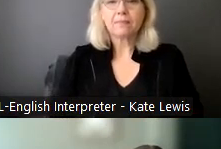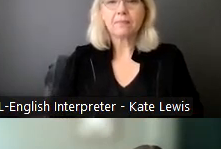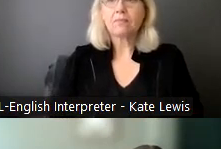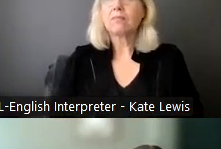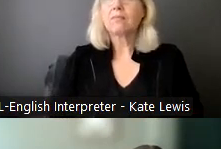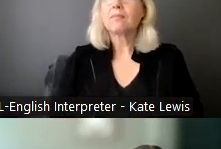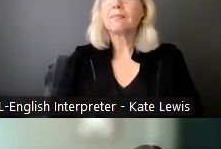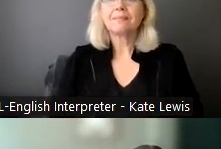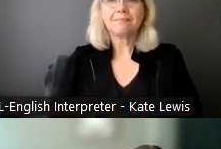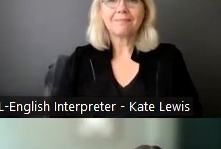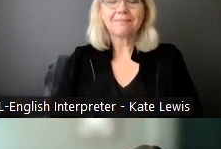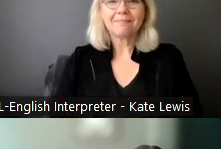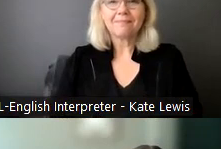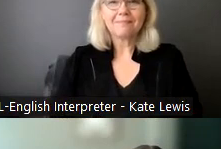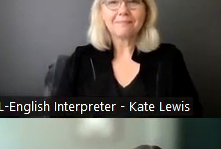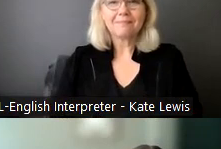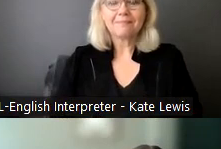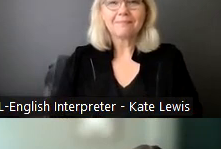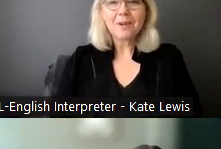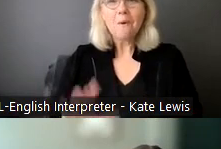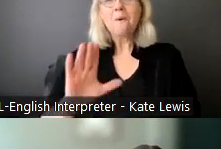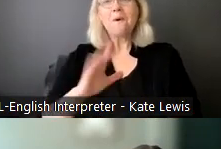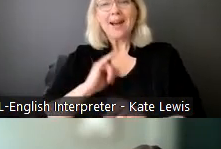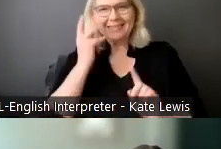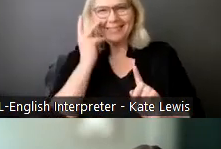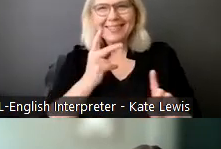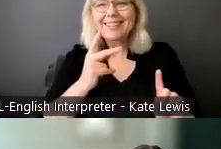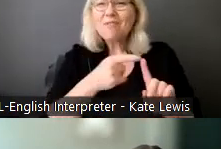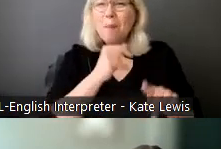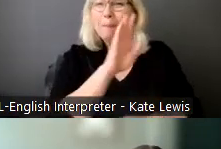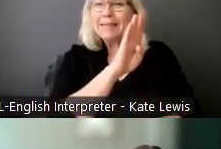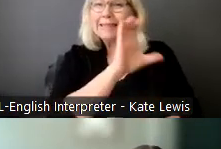And good morning, Carla from Westminster, BC. Thank you for joining us.